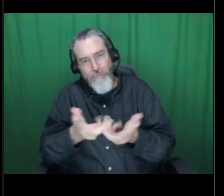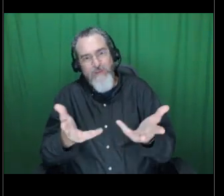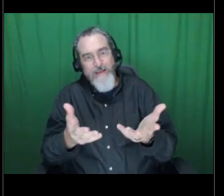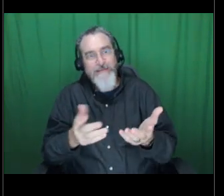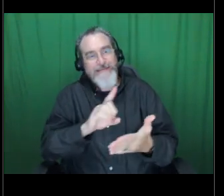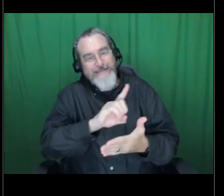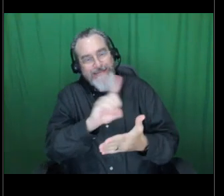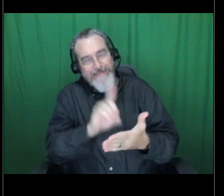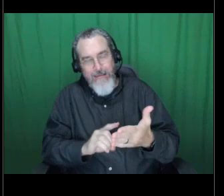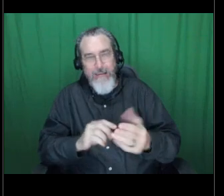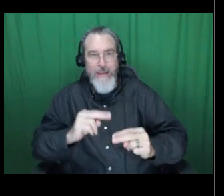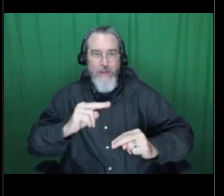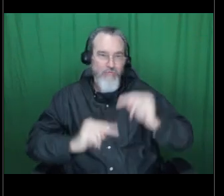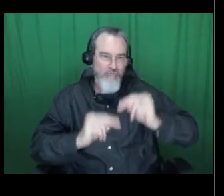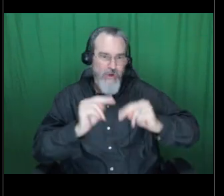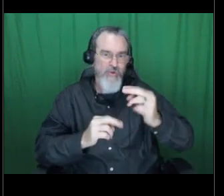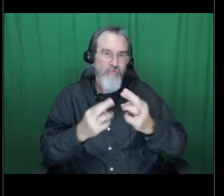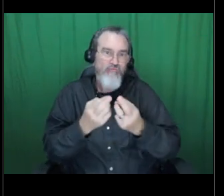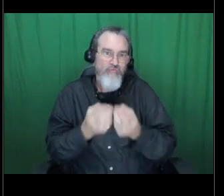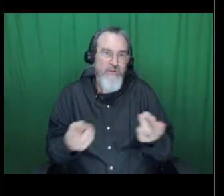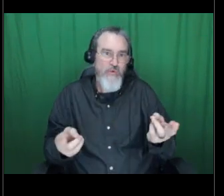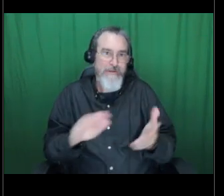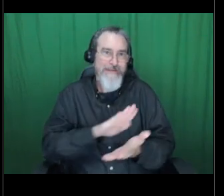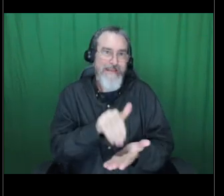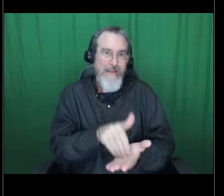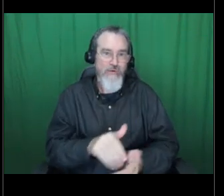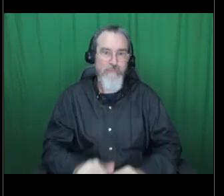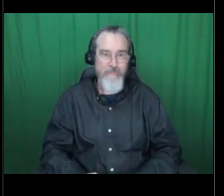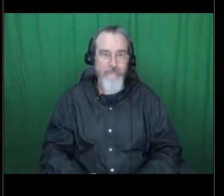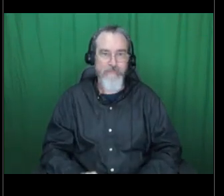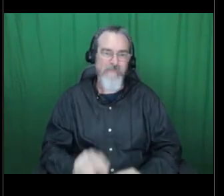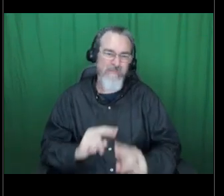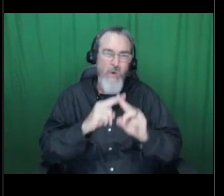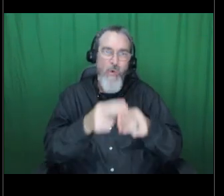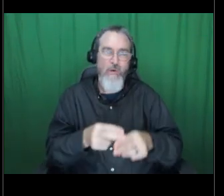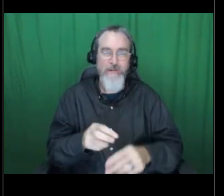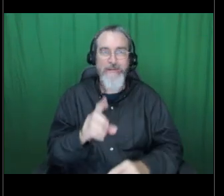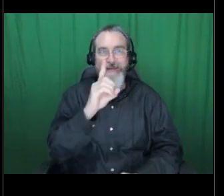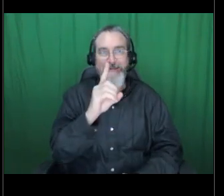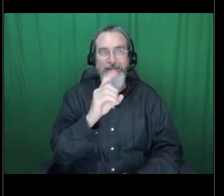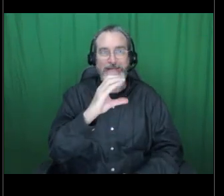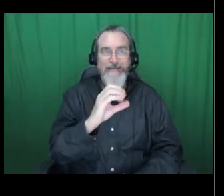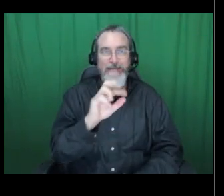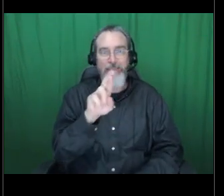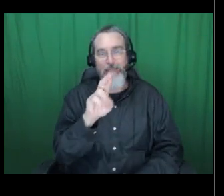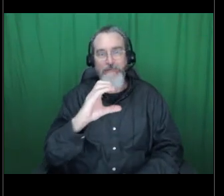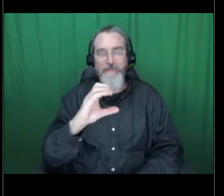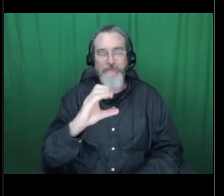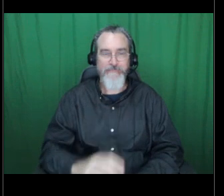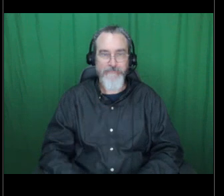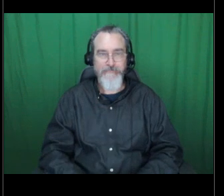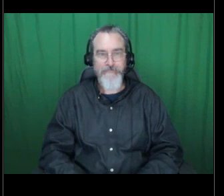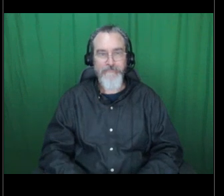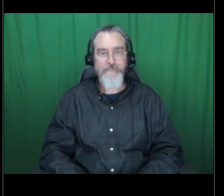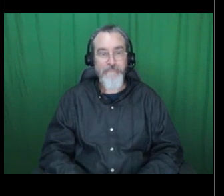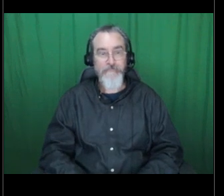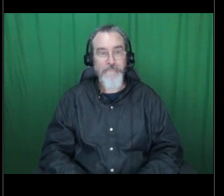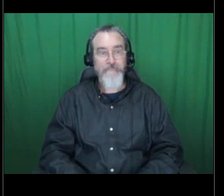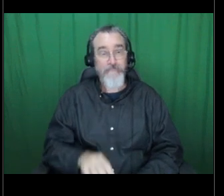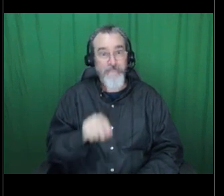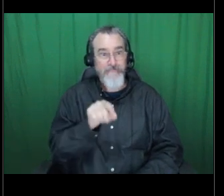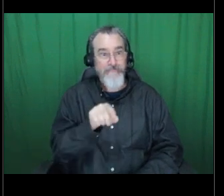resource center, also known as the DCRC, which is staffed Monday